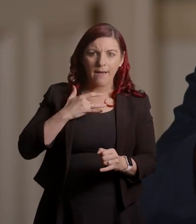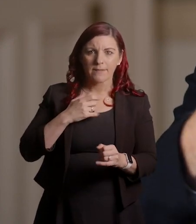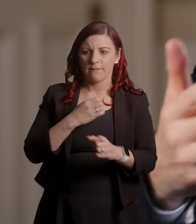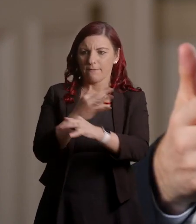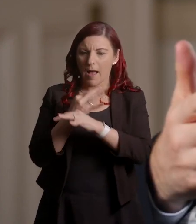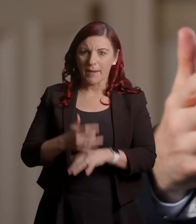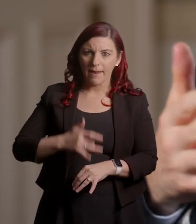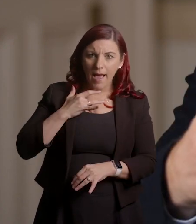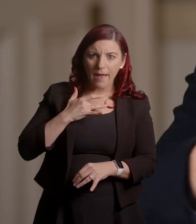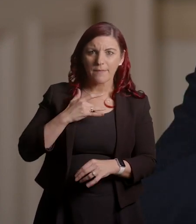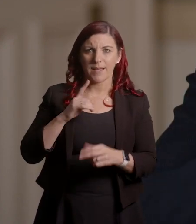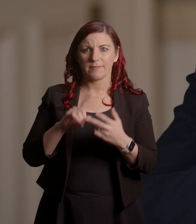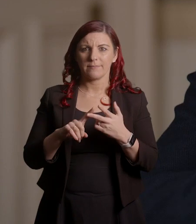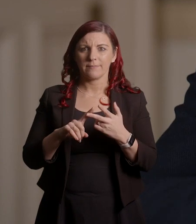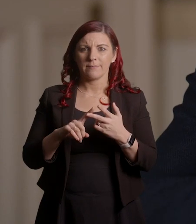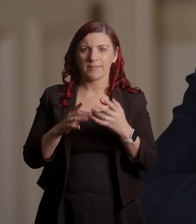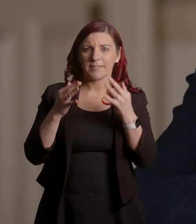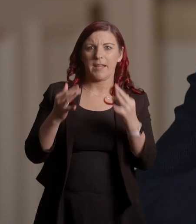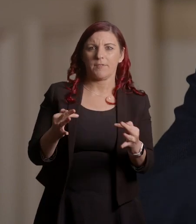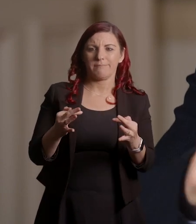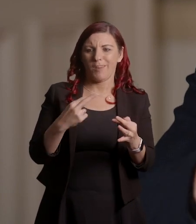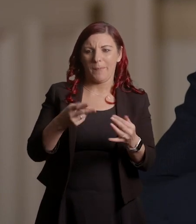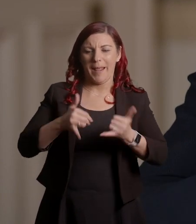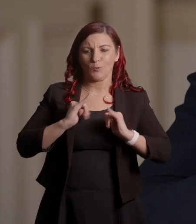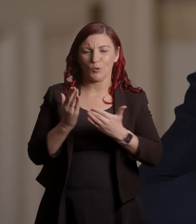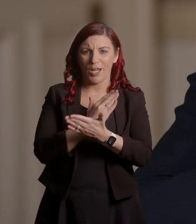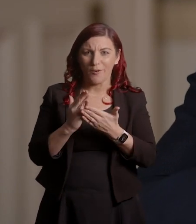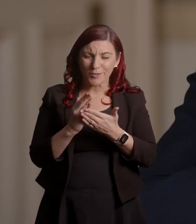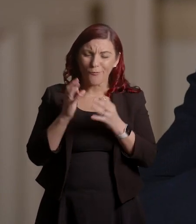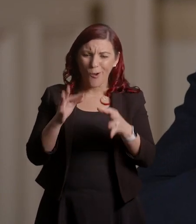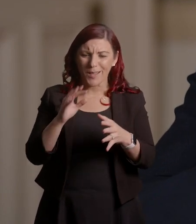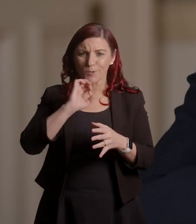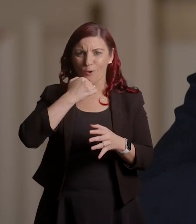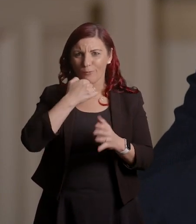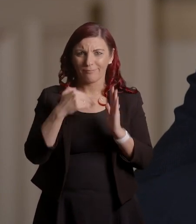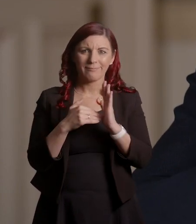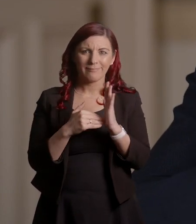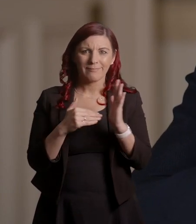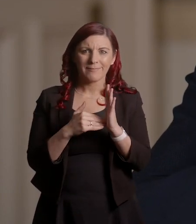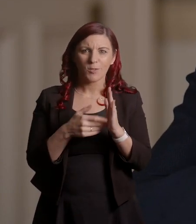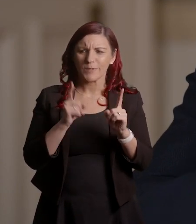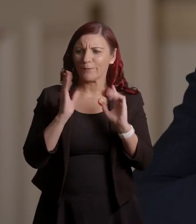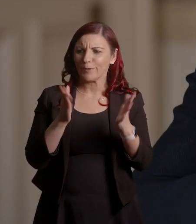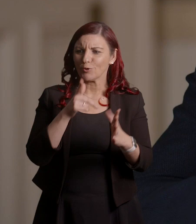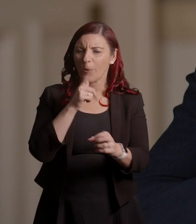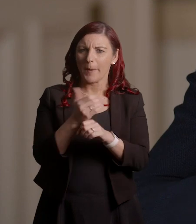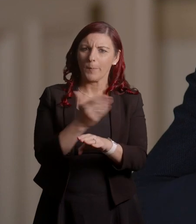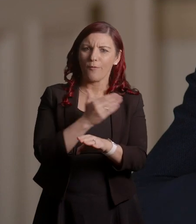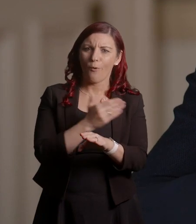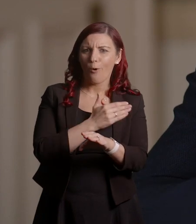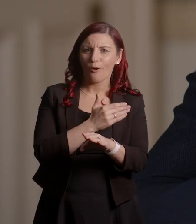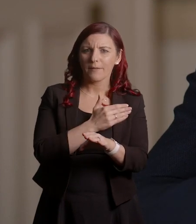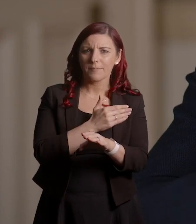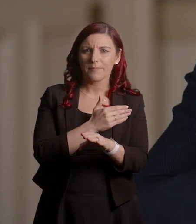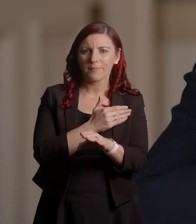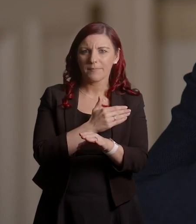lives, but their families' lives as well, and for them not to be able to share in it was tough, you know. So it's I think we spoke about it